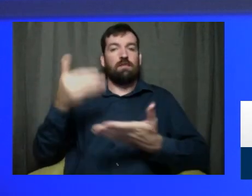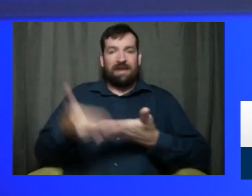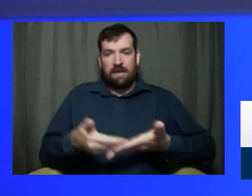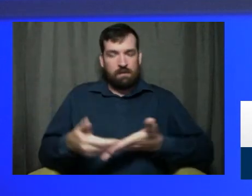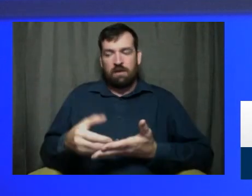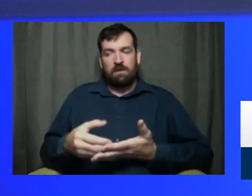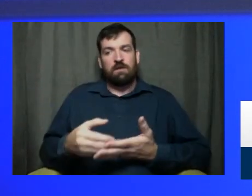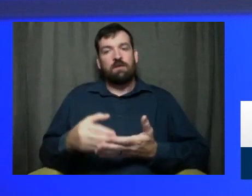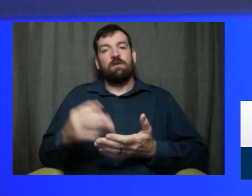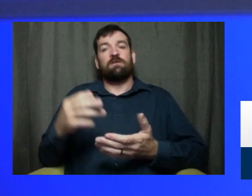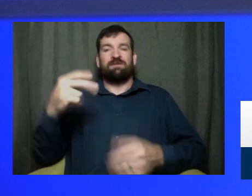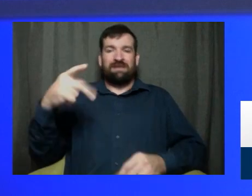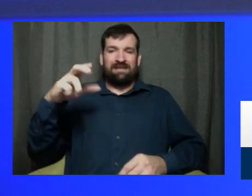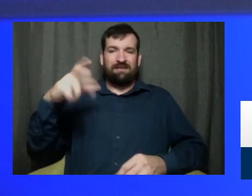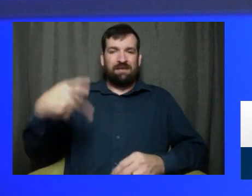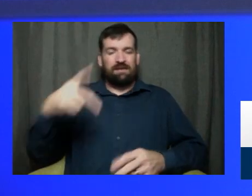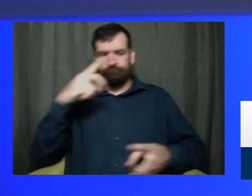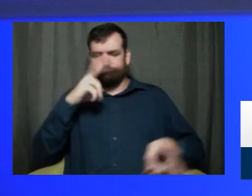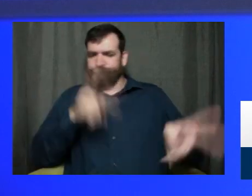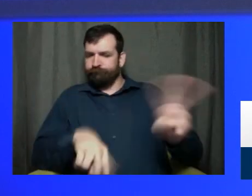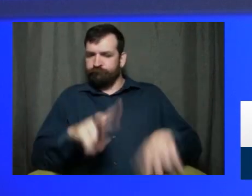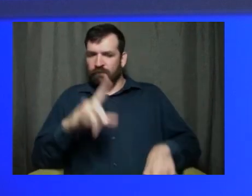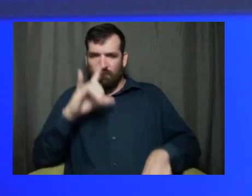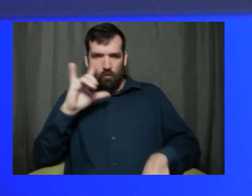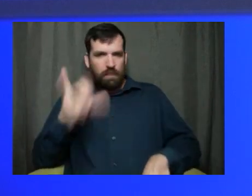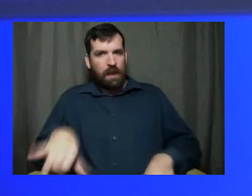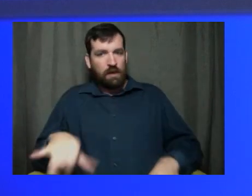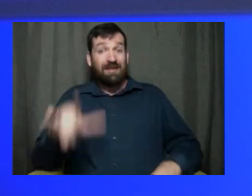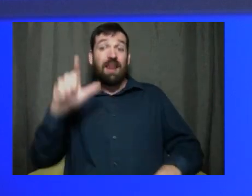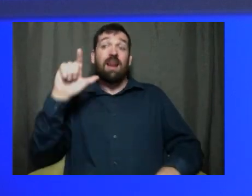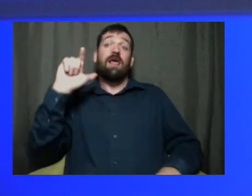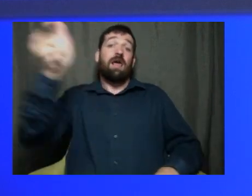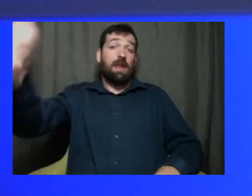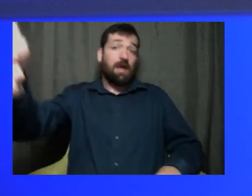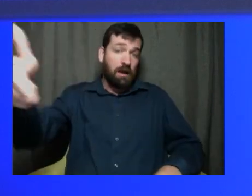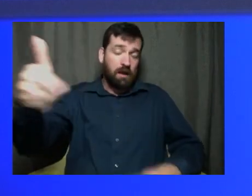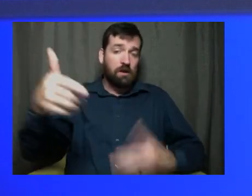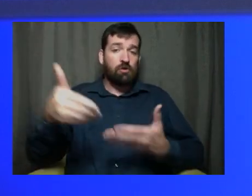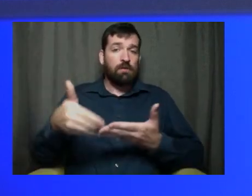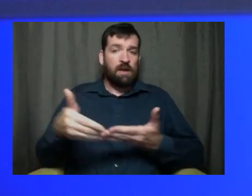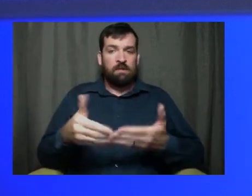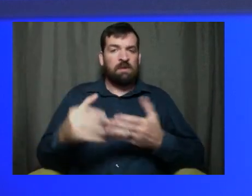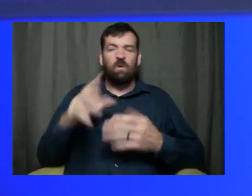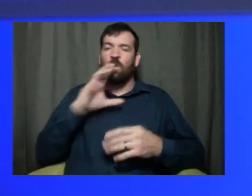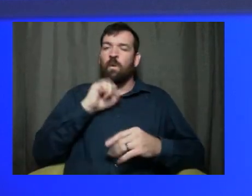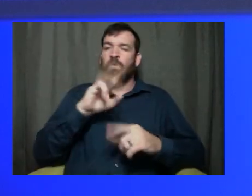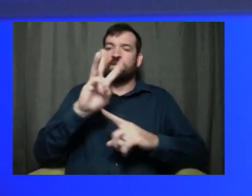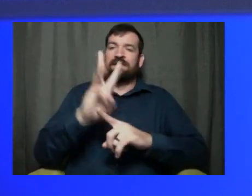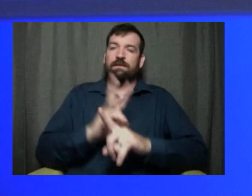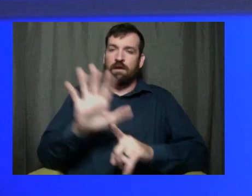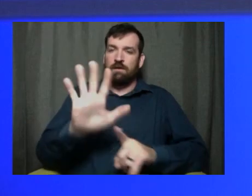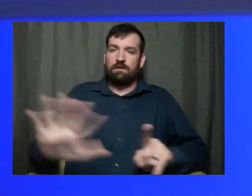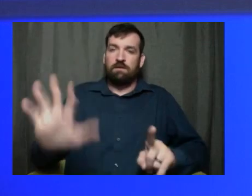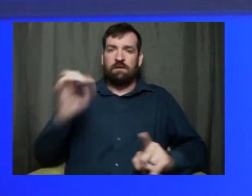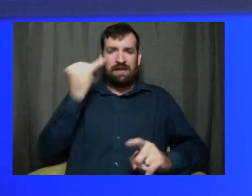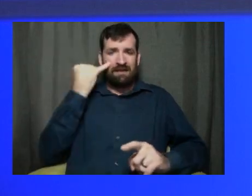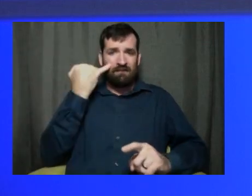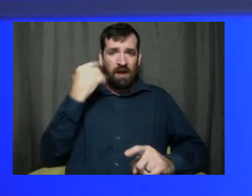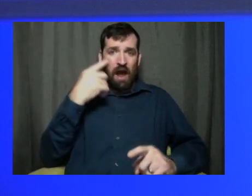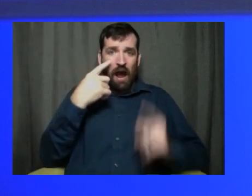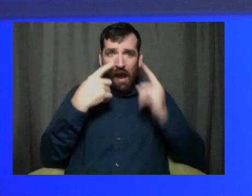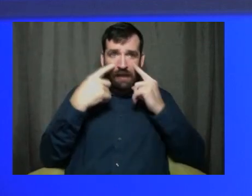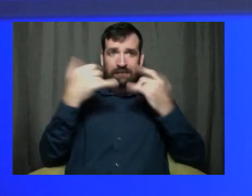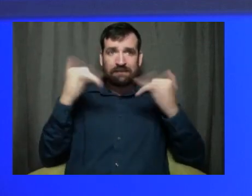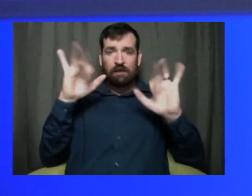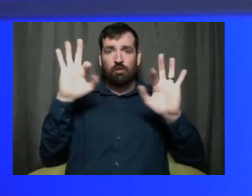is screening for things like that. And typically, it's later on in babyhood, maybe around 6 months, that if a baby's eyes are still turning in or seem to be